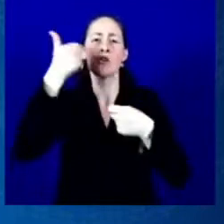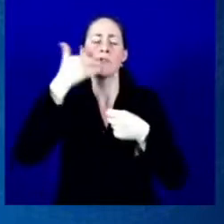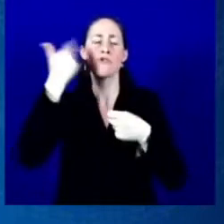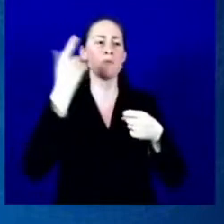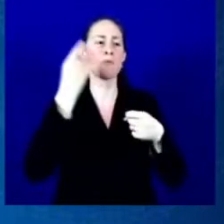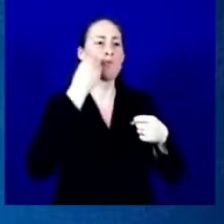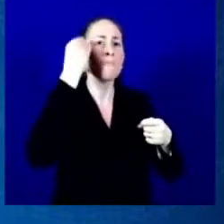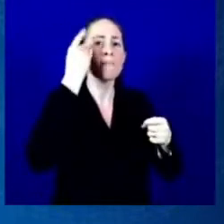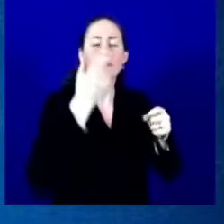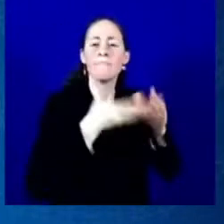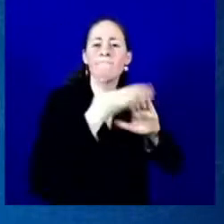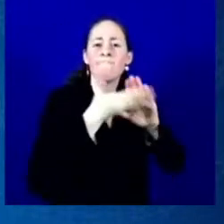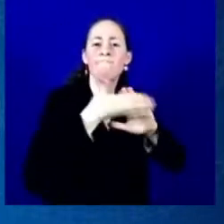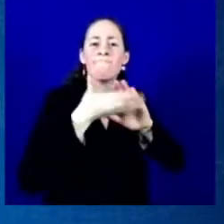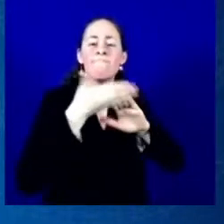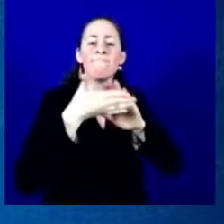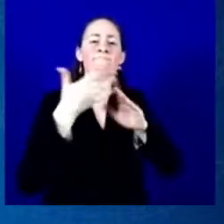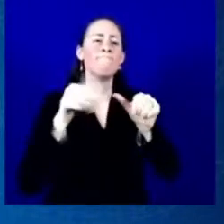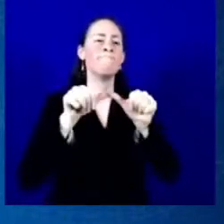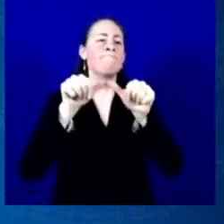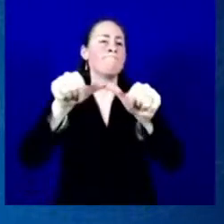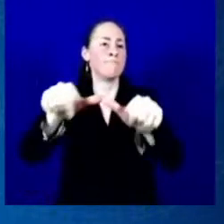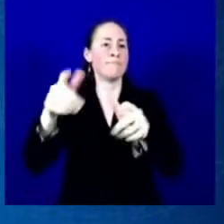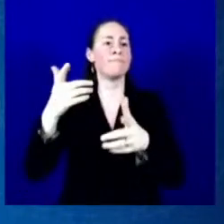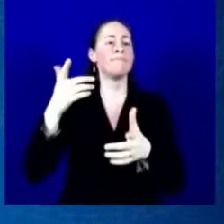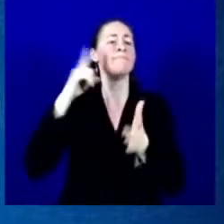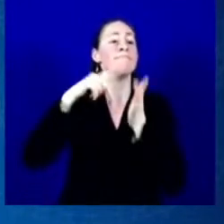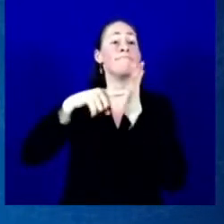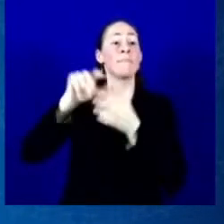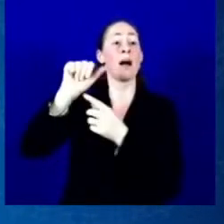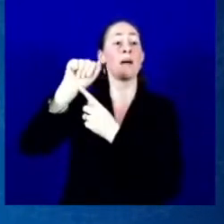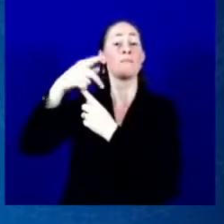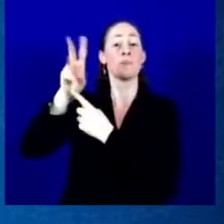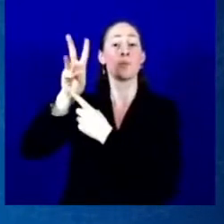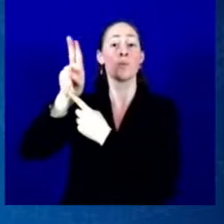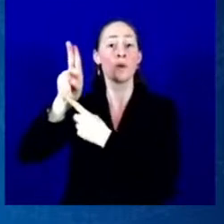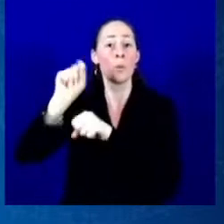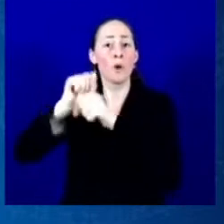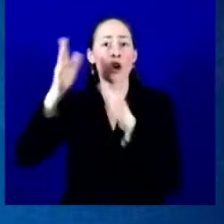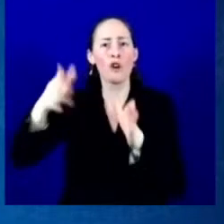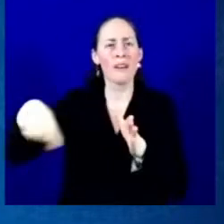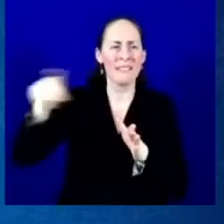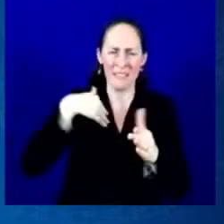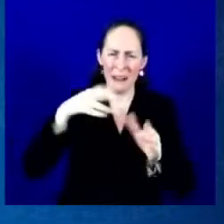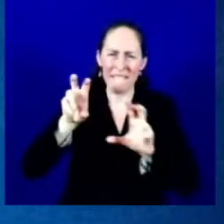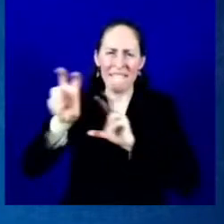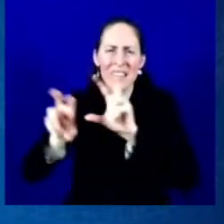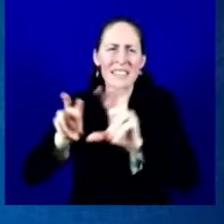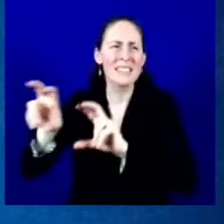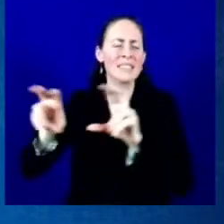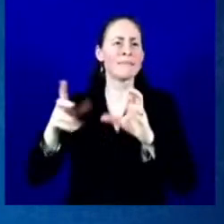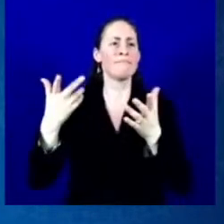installing 500,000 charging stations along our highways so we can own